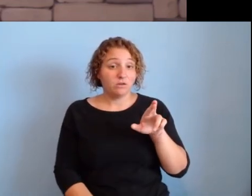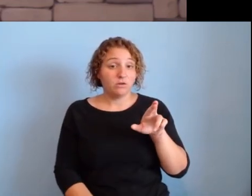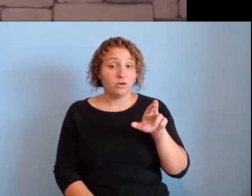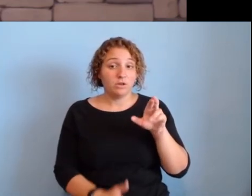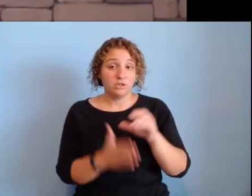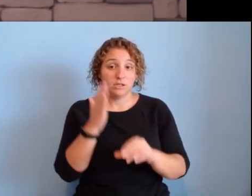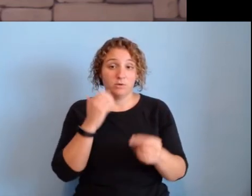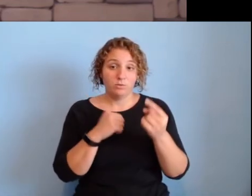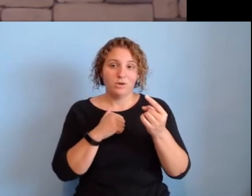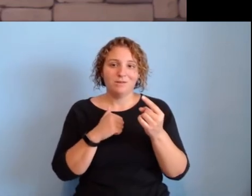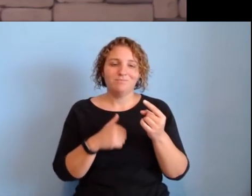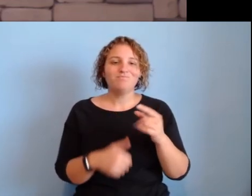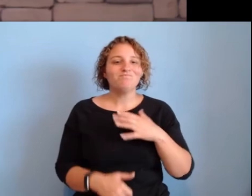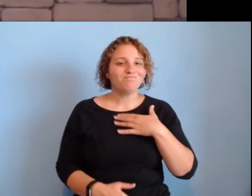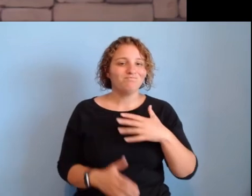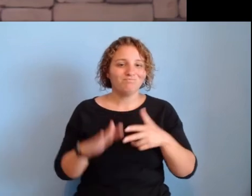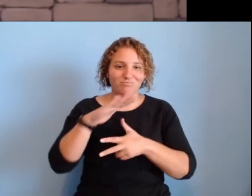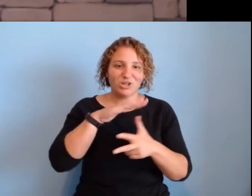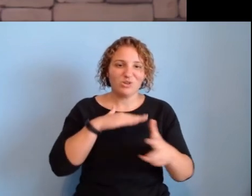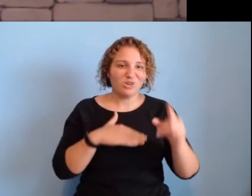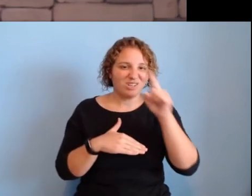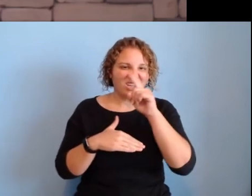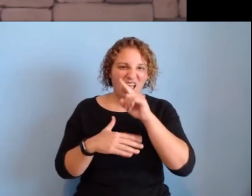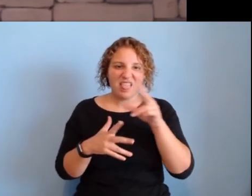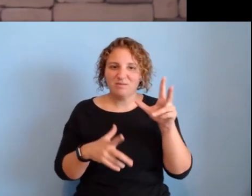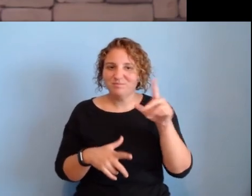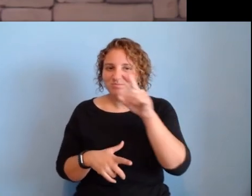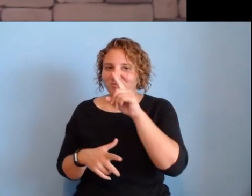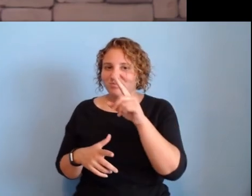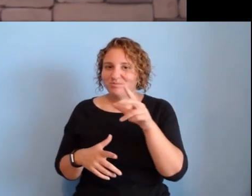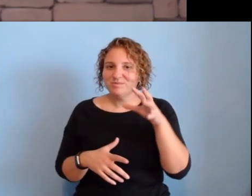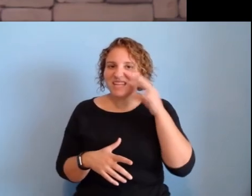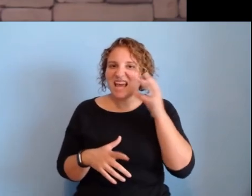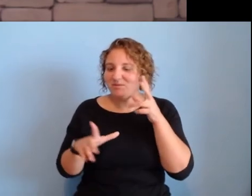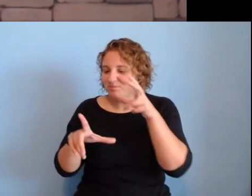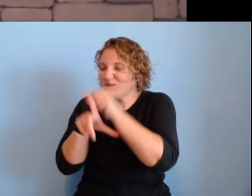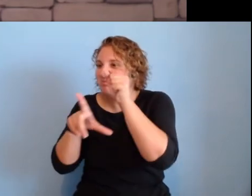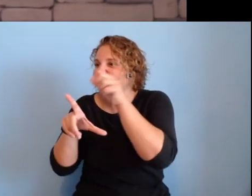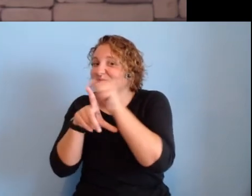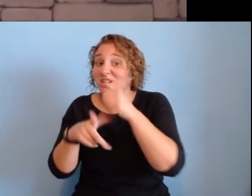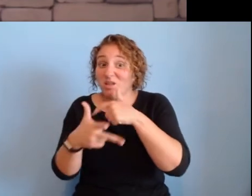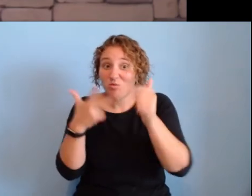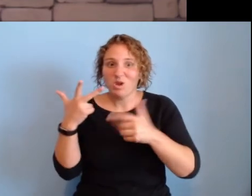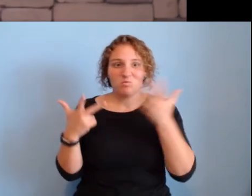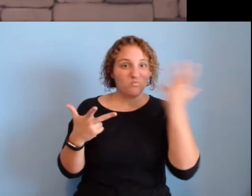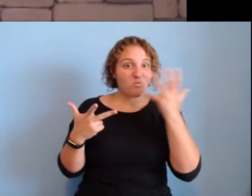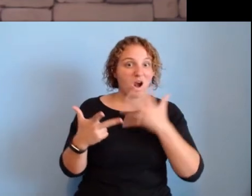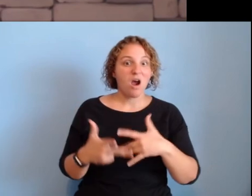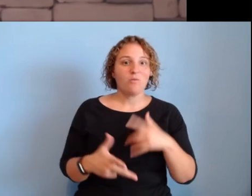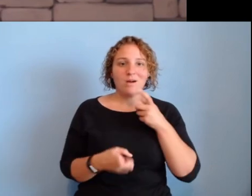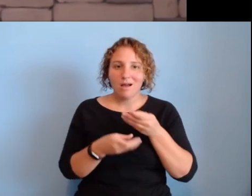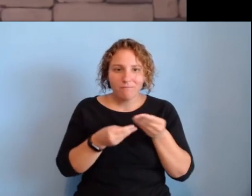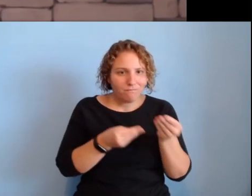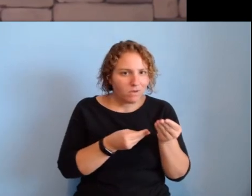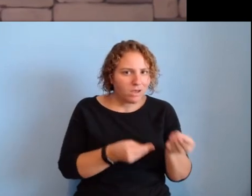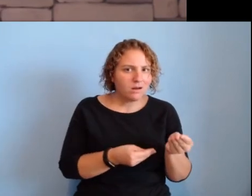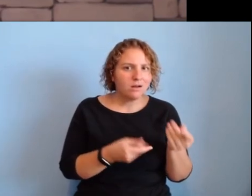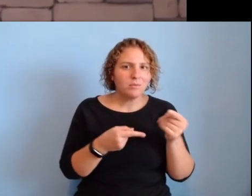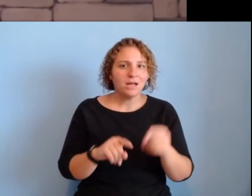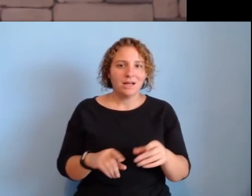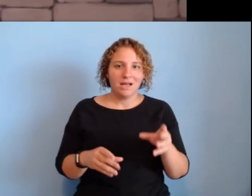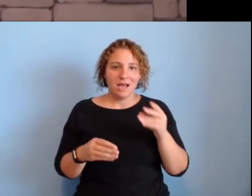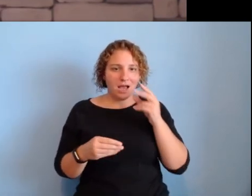Garage kitty took down three mice in one day, man. She's on a tear lately. And I feed her. Like, wow. I had a mouse skin rug on